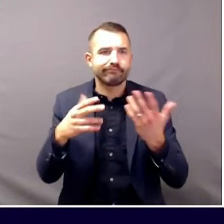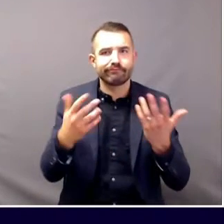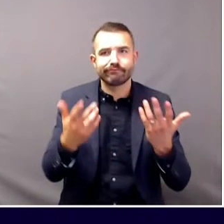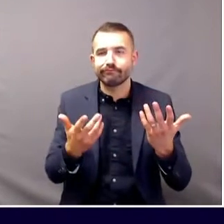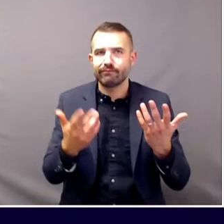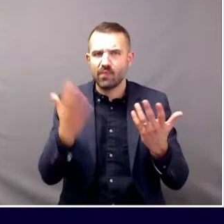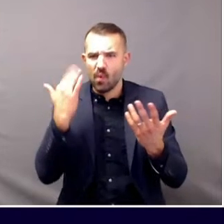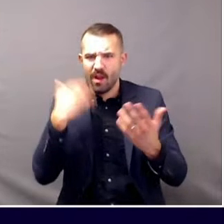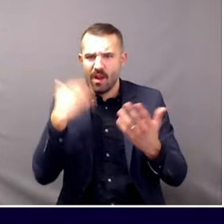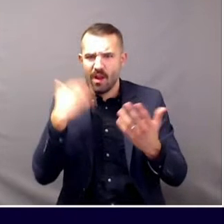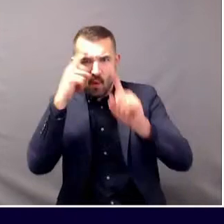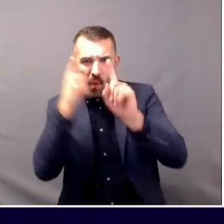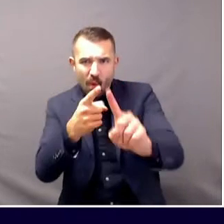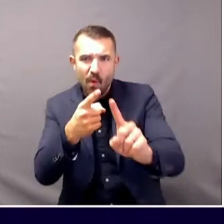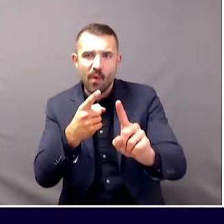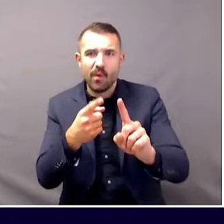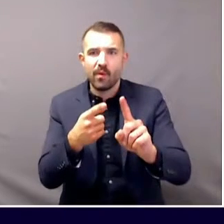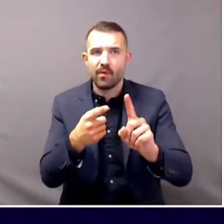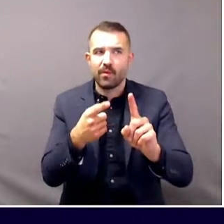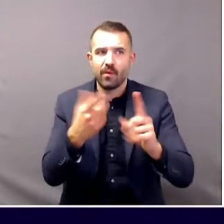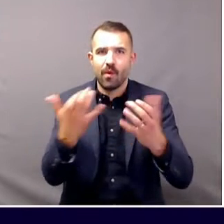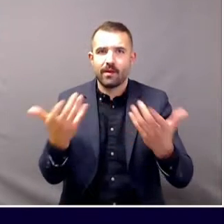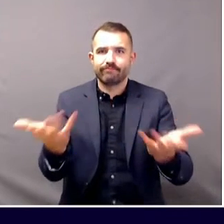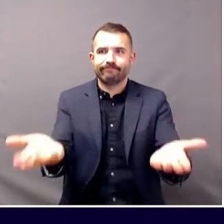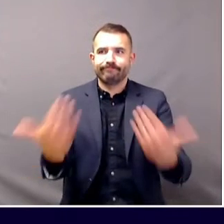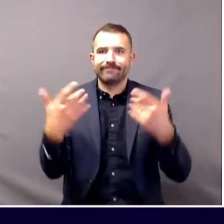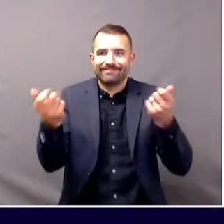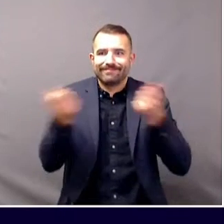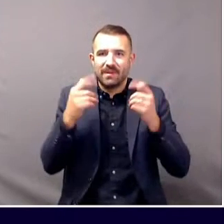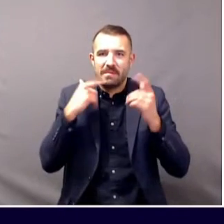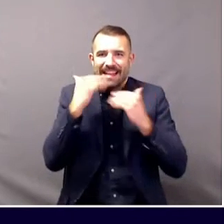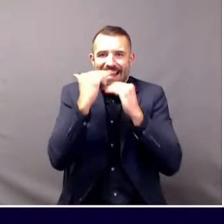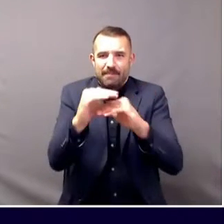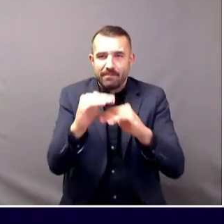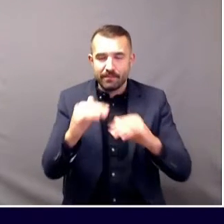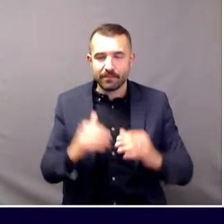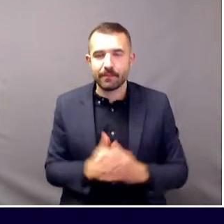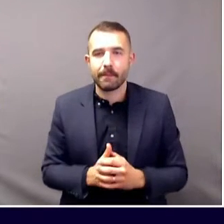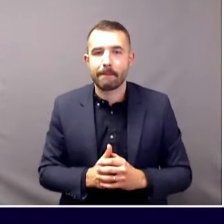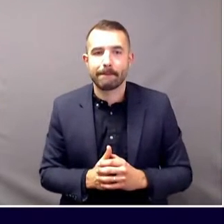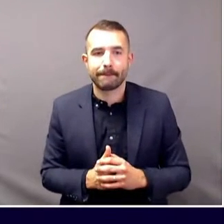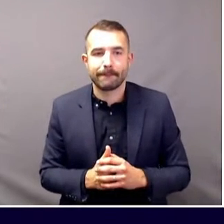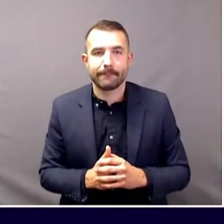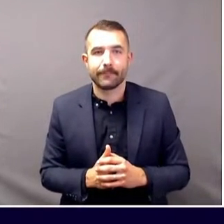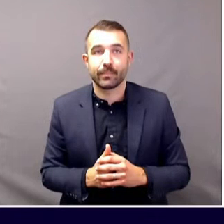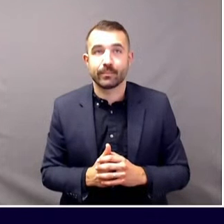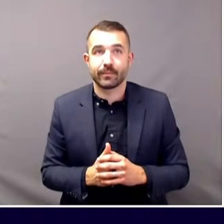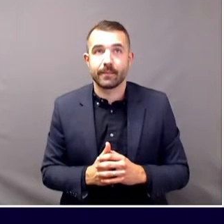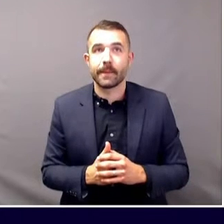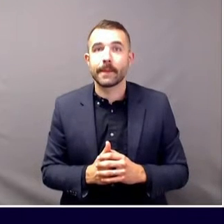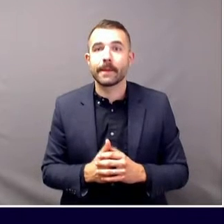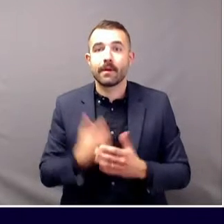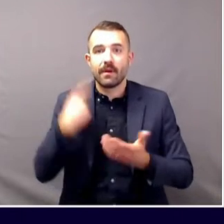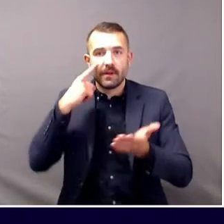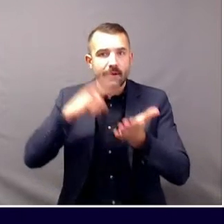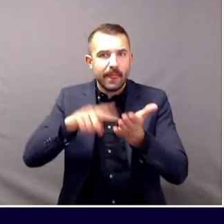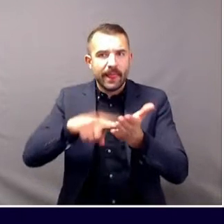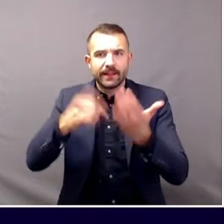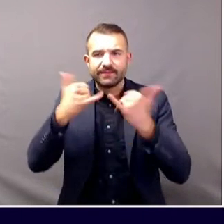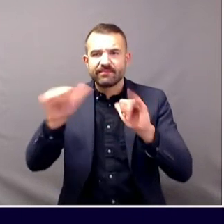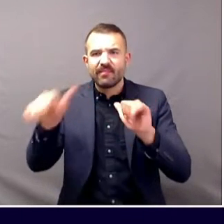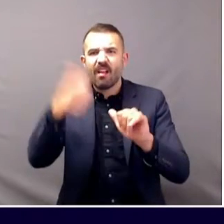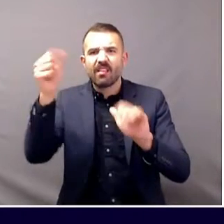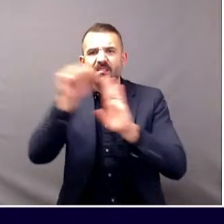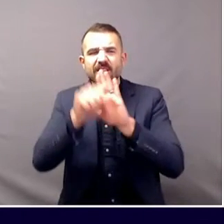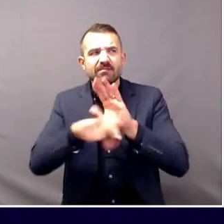disease. We have no additional announcements to make at this time, but we do continue to look hard at what's going on in other states, in other areas,